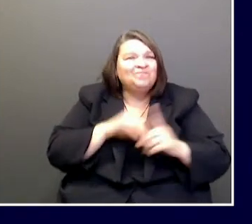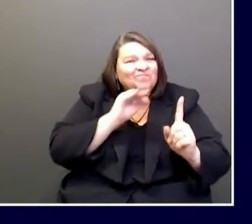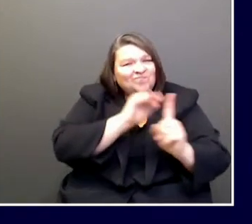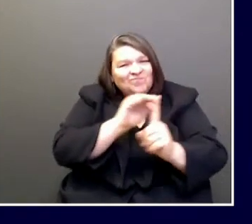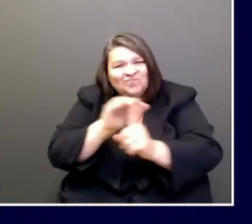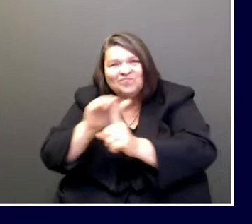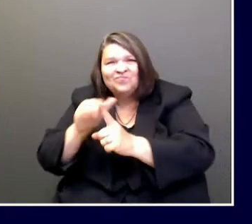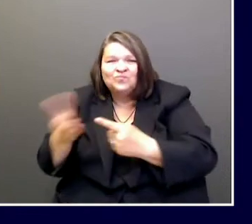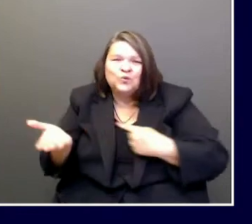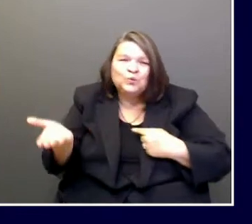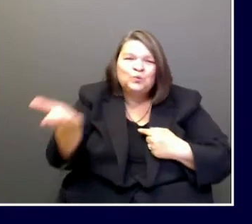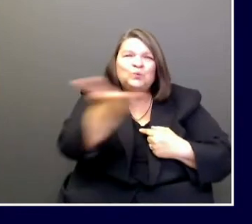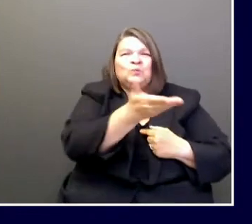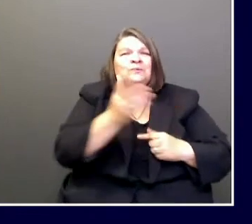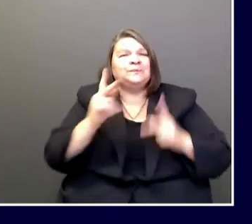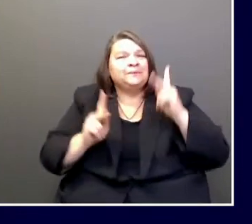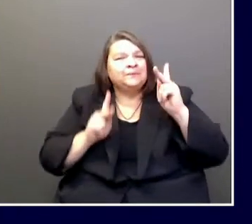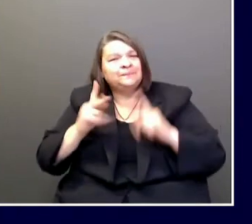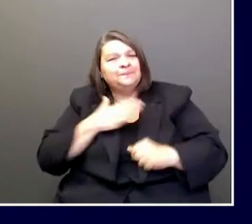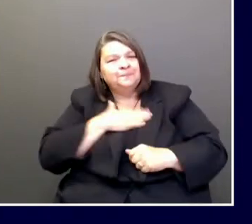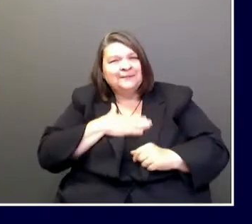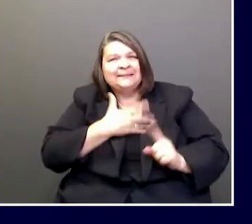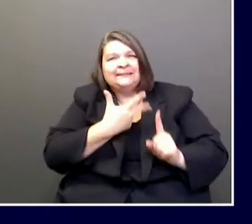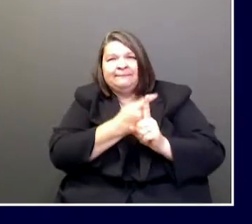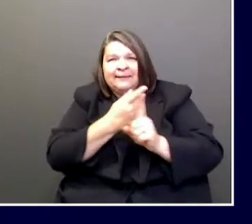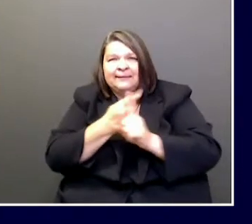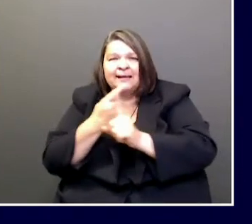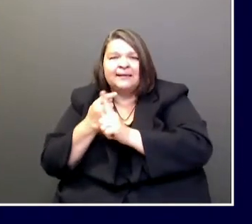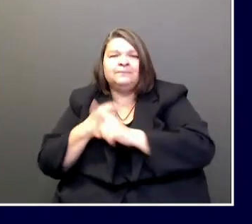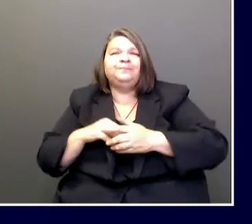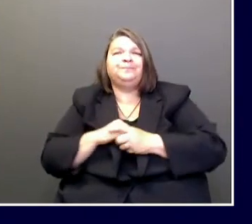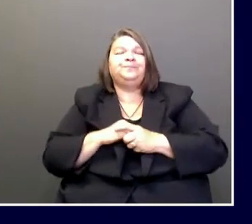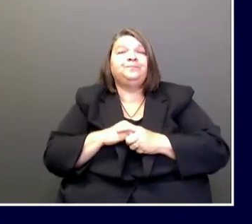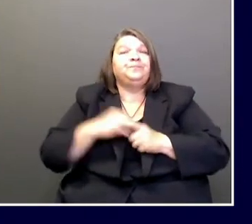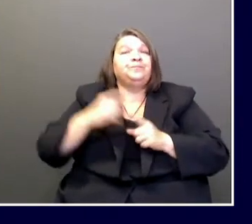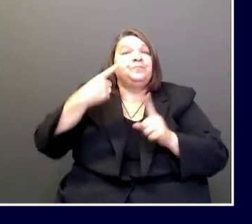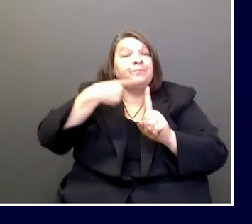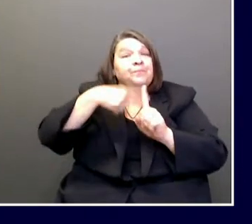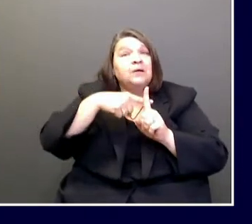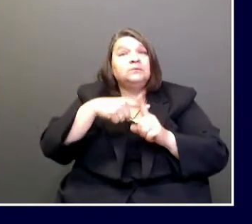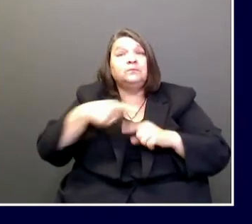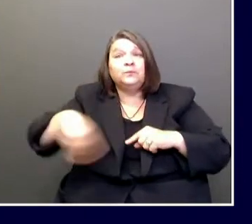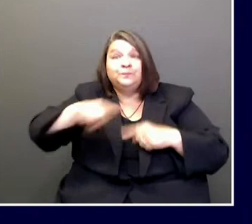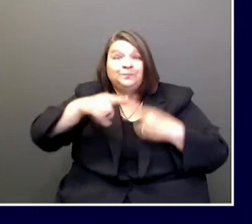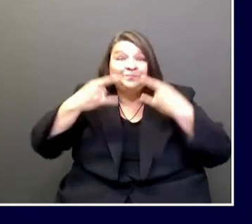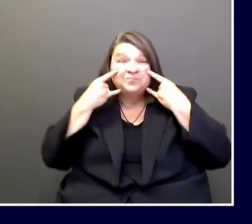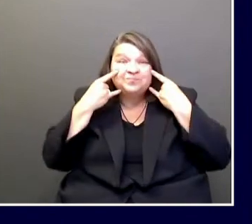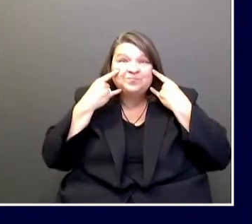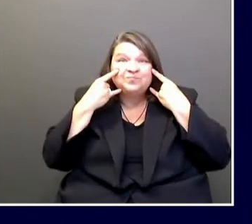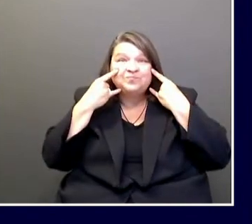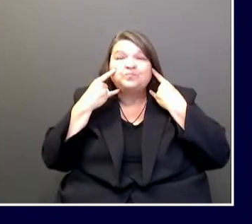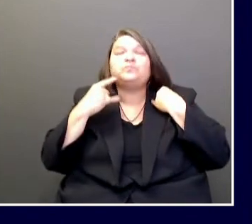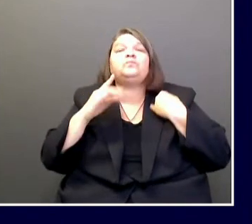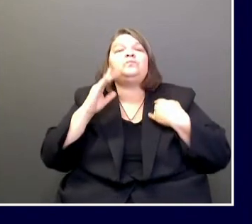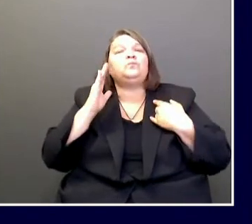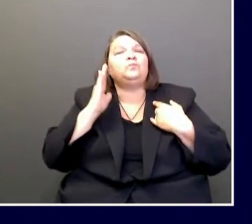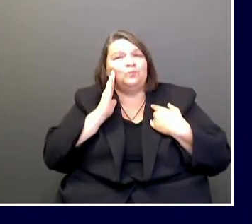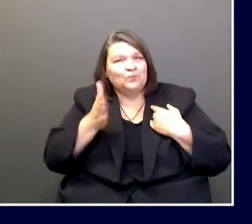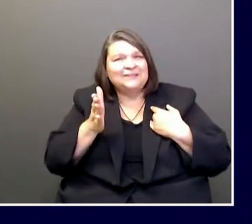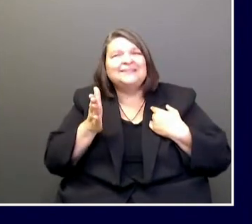health mitigation will prevent us from having to go back to where we were earlier in the pandemic. Thank